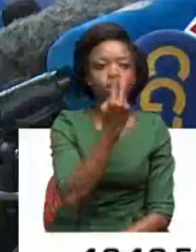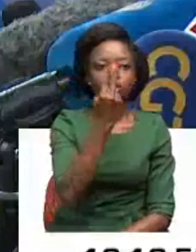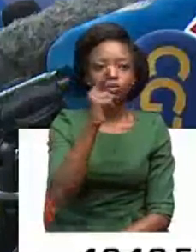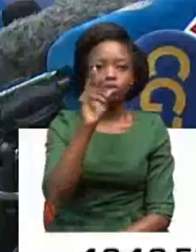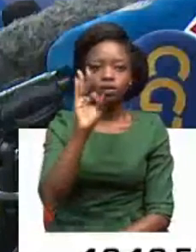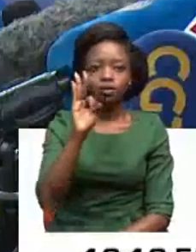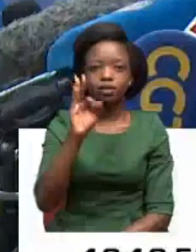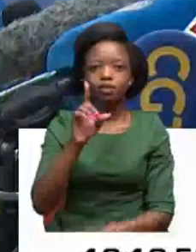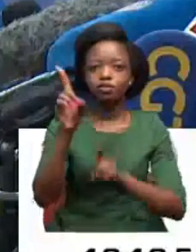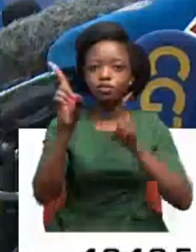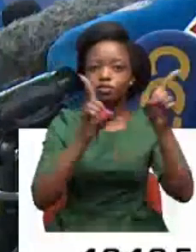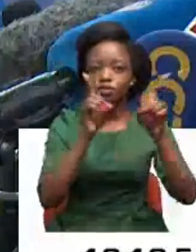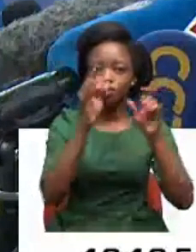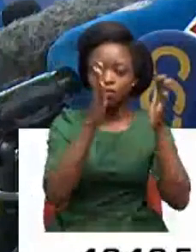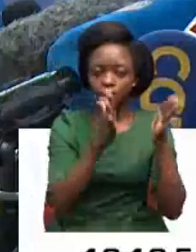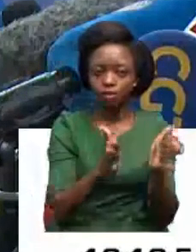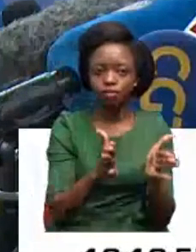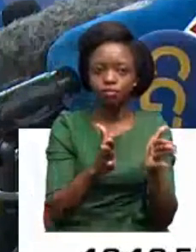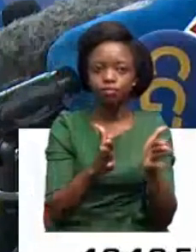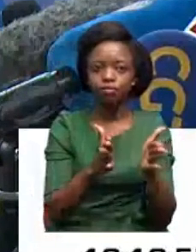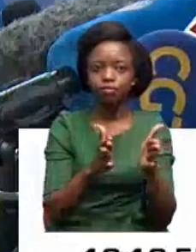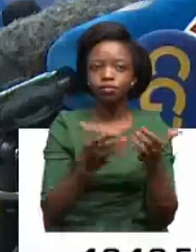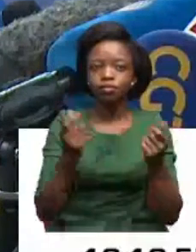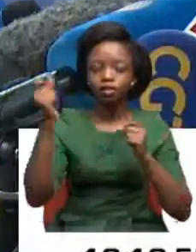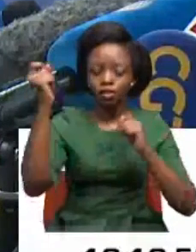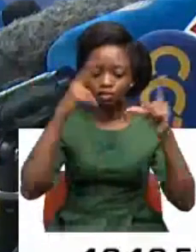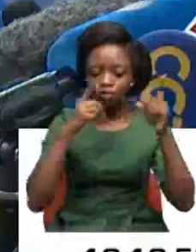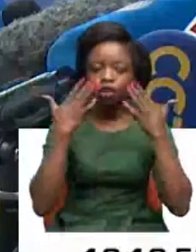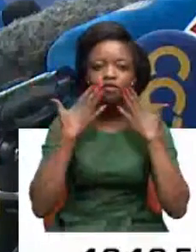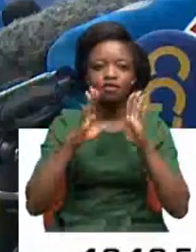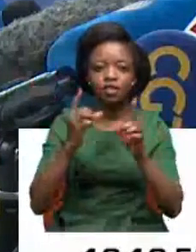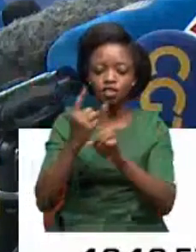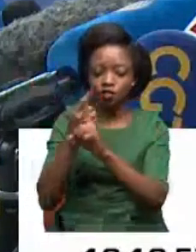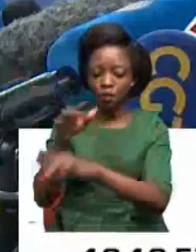320,123 travelers have been screened across various